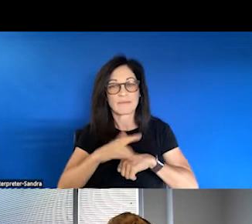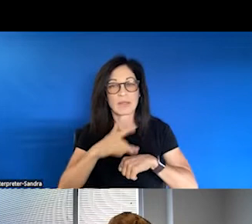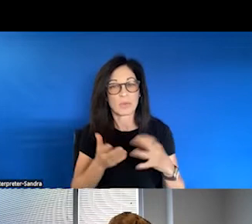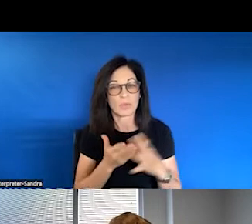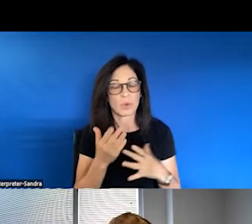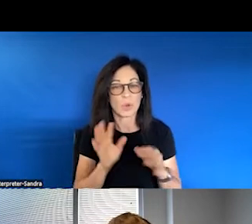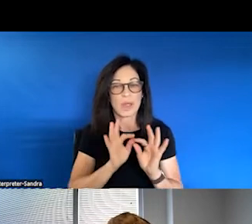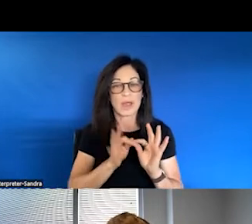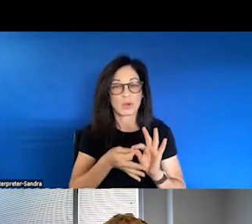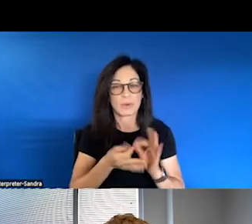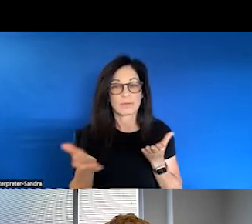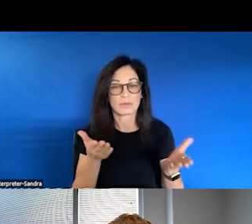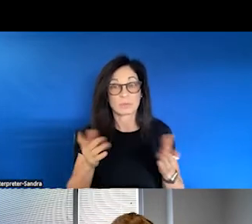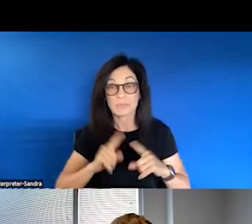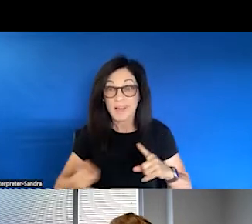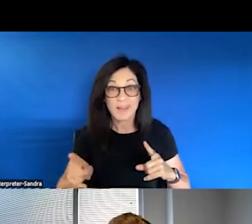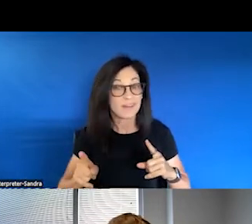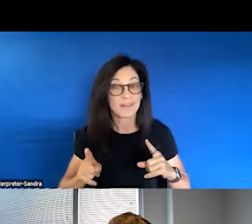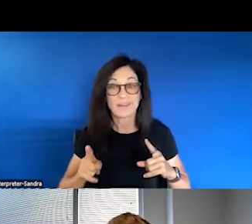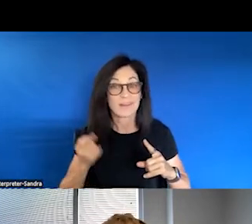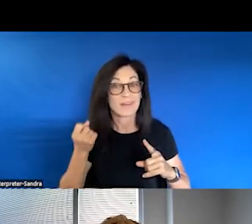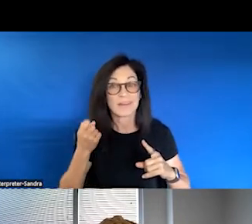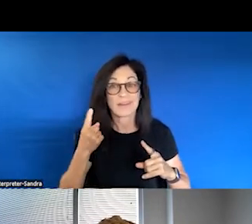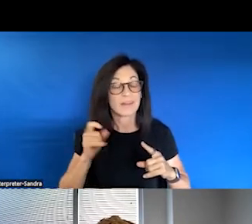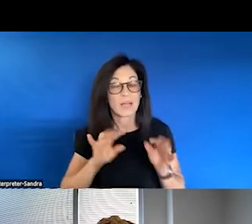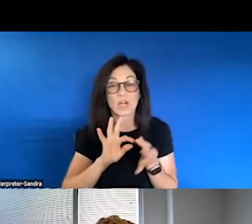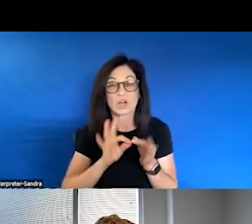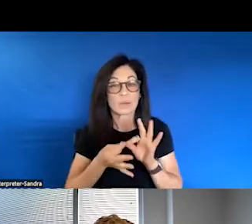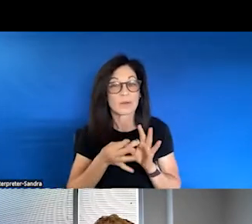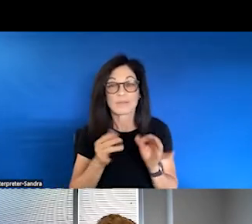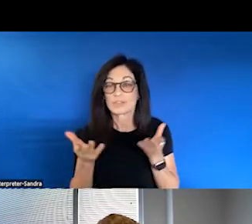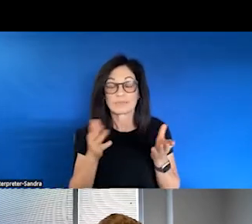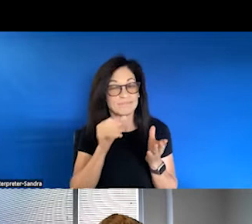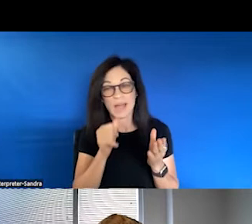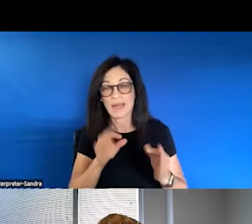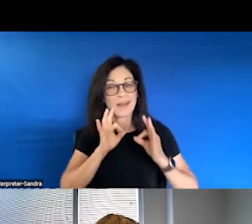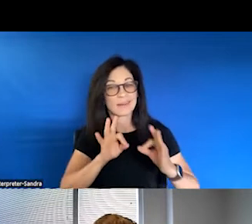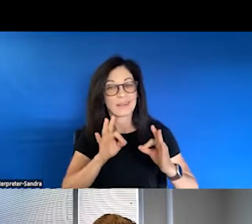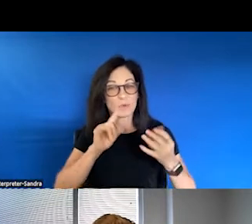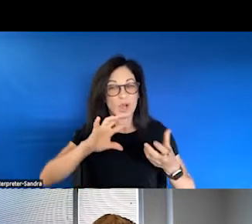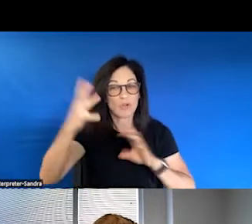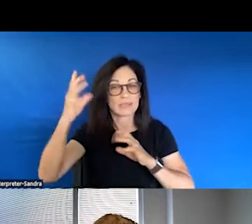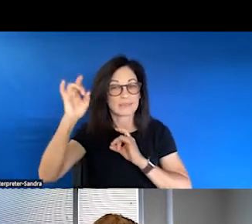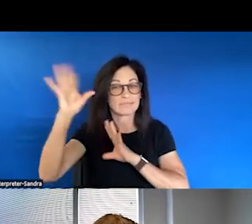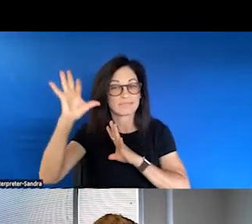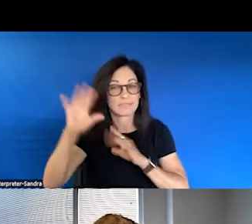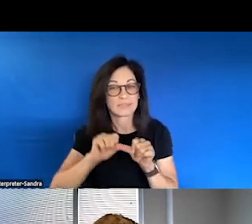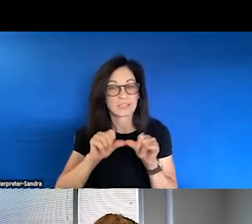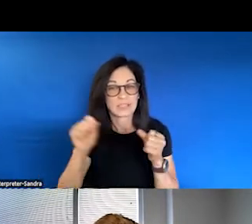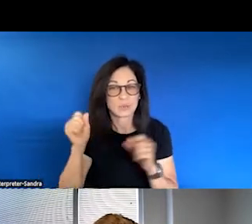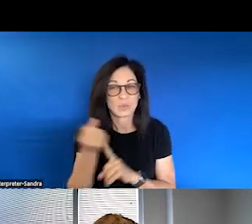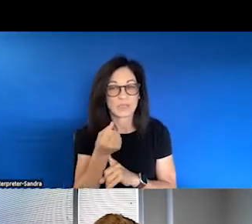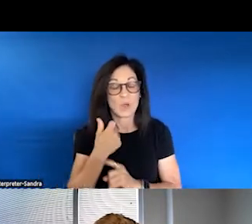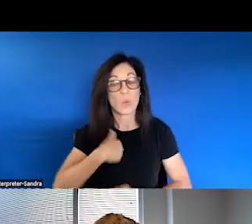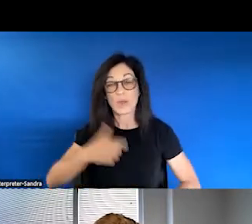interpreter service, but an interpreter service is not ideal in crisis. So we are aware that we